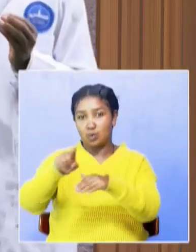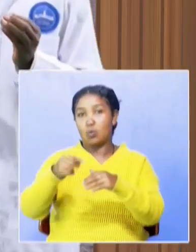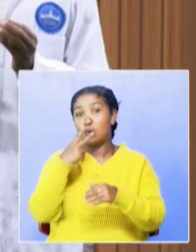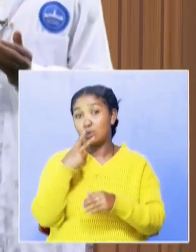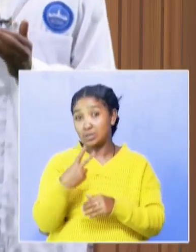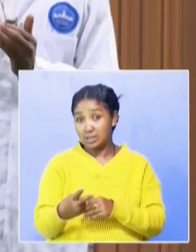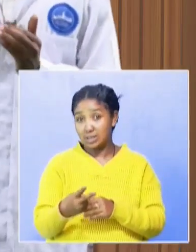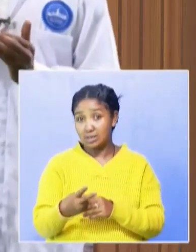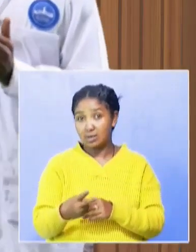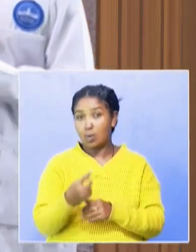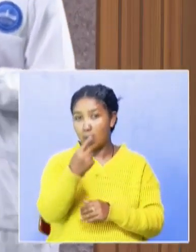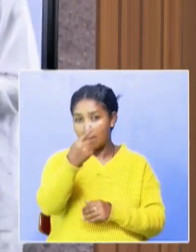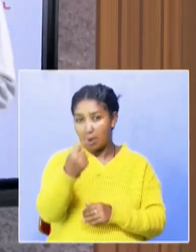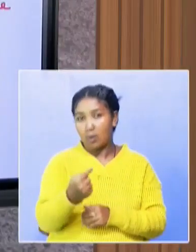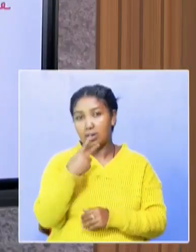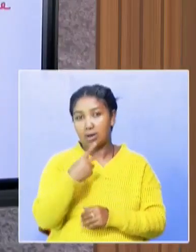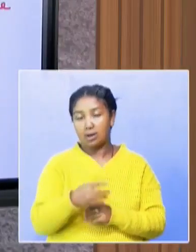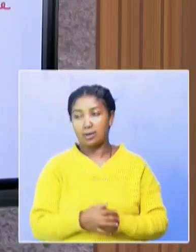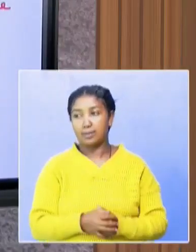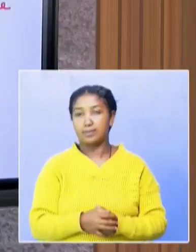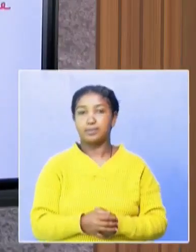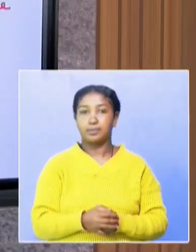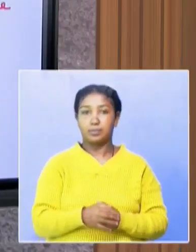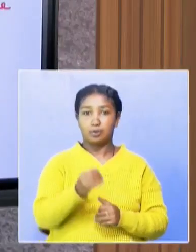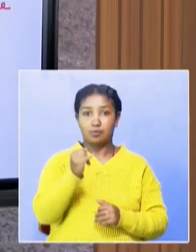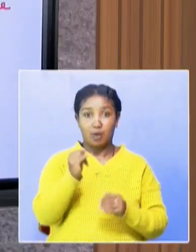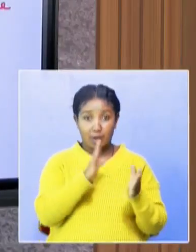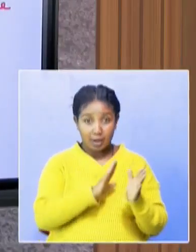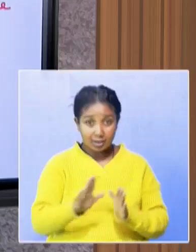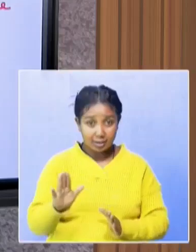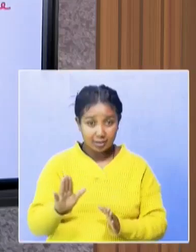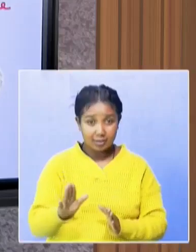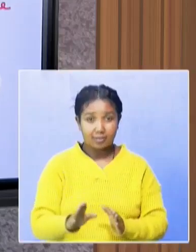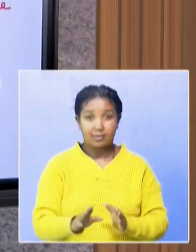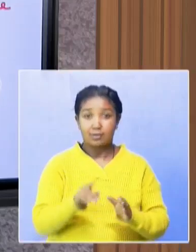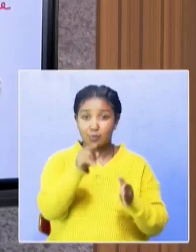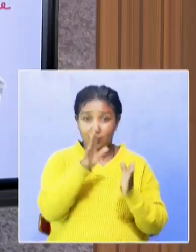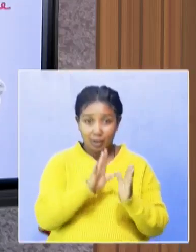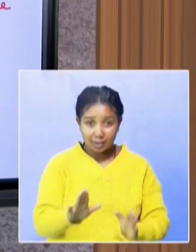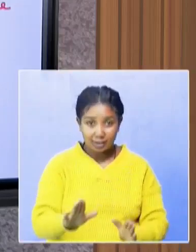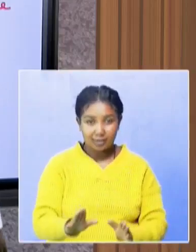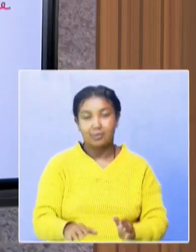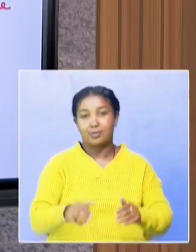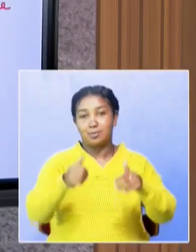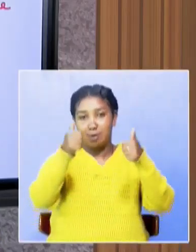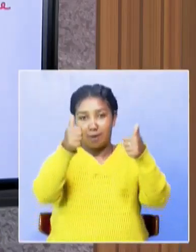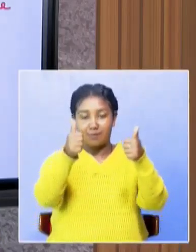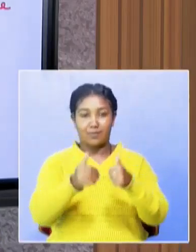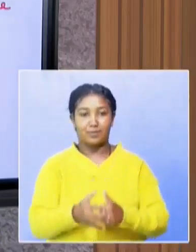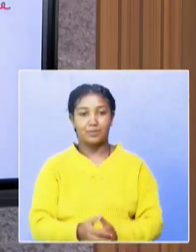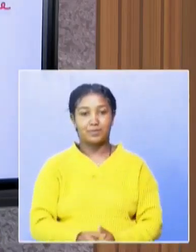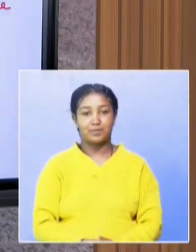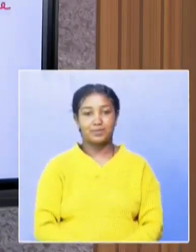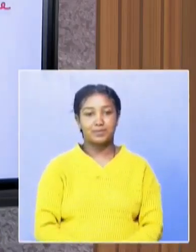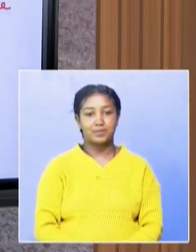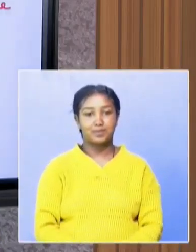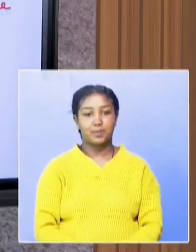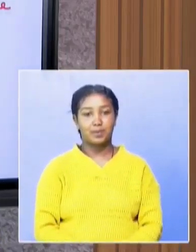see it one by one. If you are ready. I hope you're with me. Bravo. Come on,